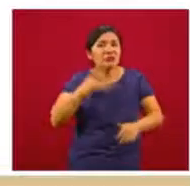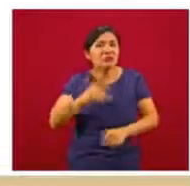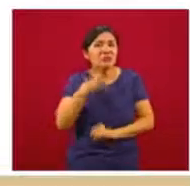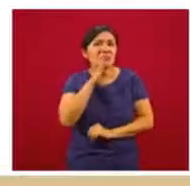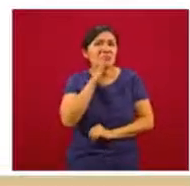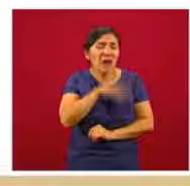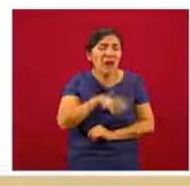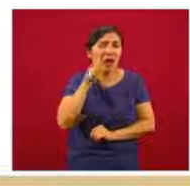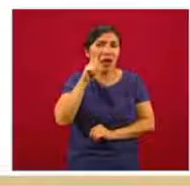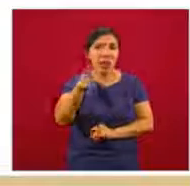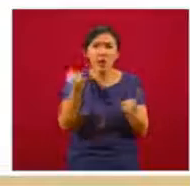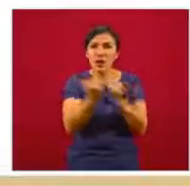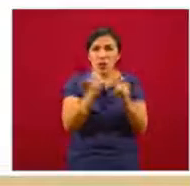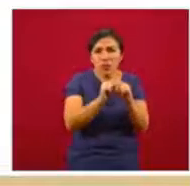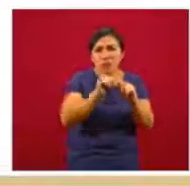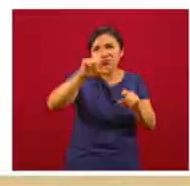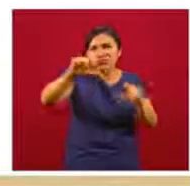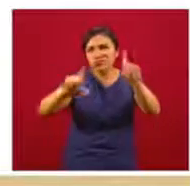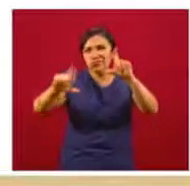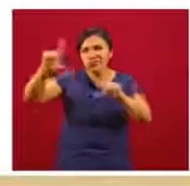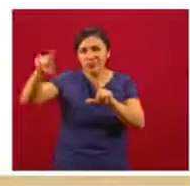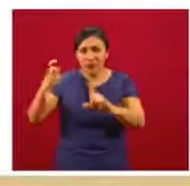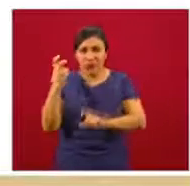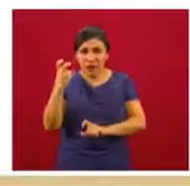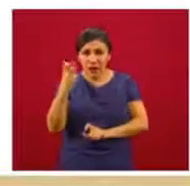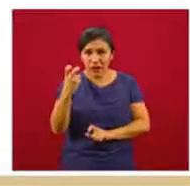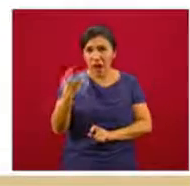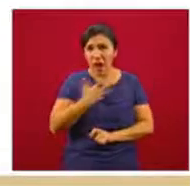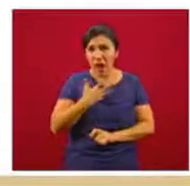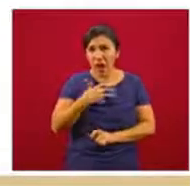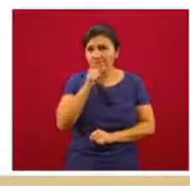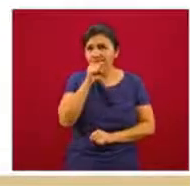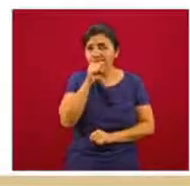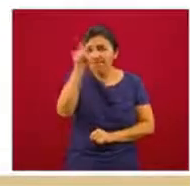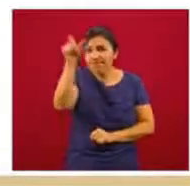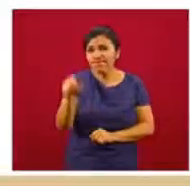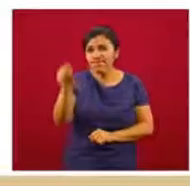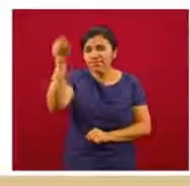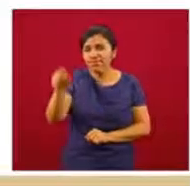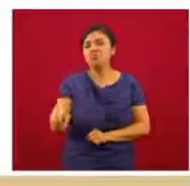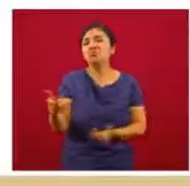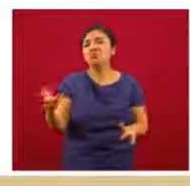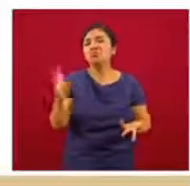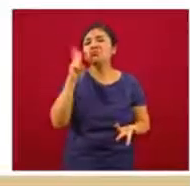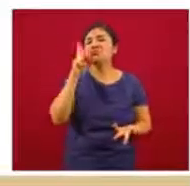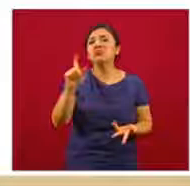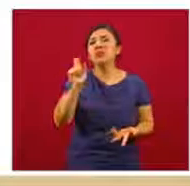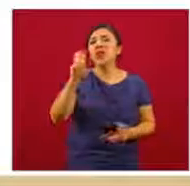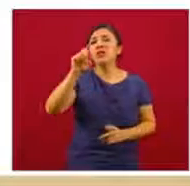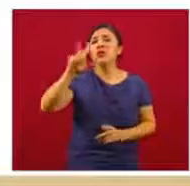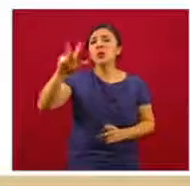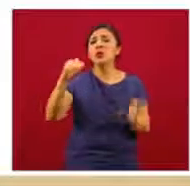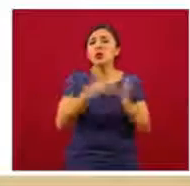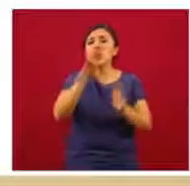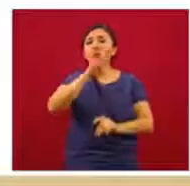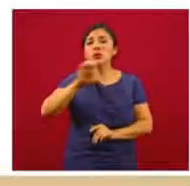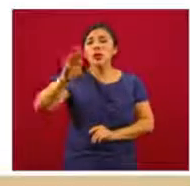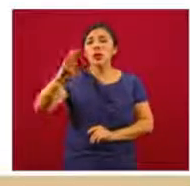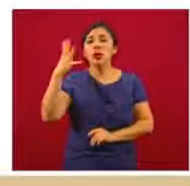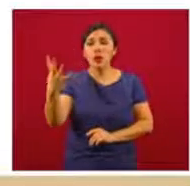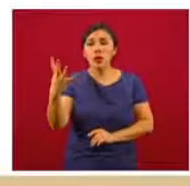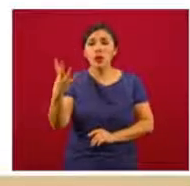to the onset of symptoms exhibition. As the chart presents, we can also get to see